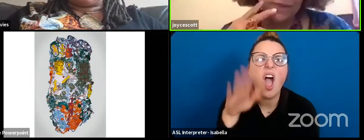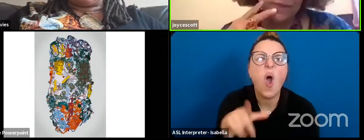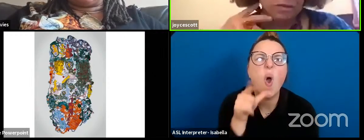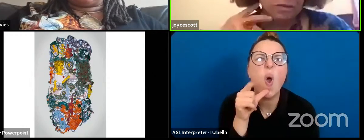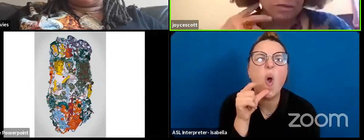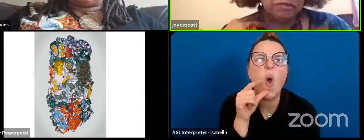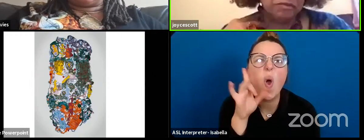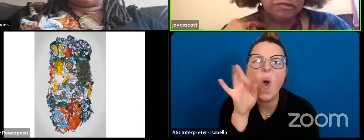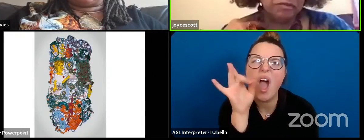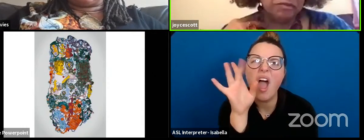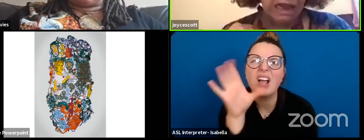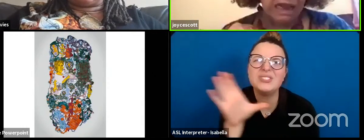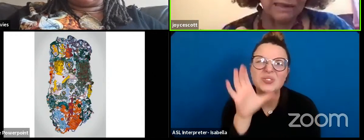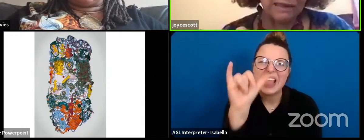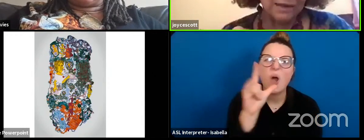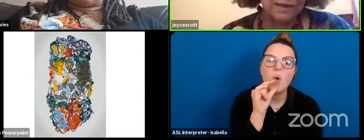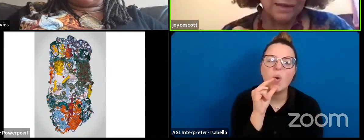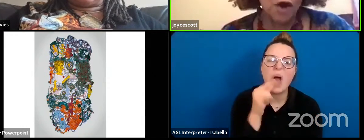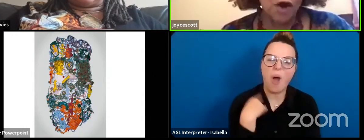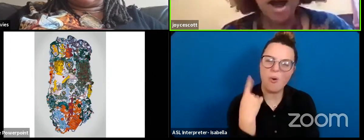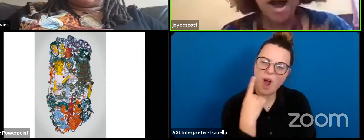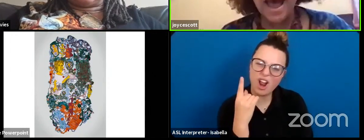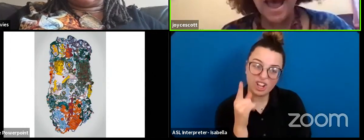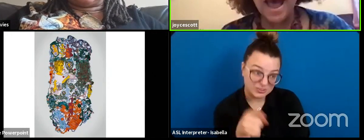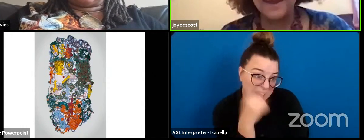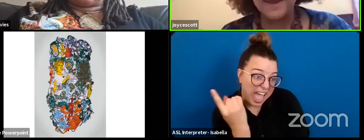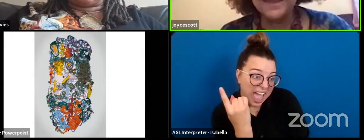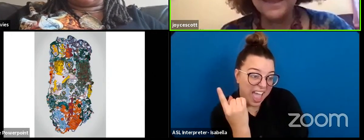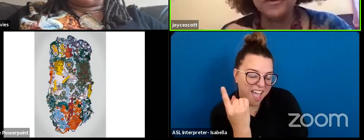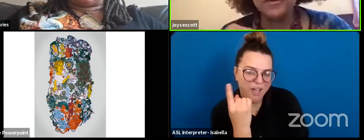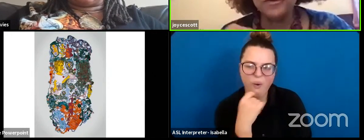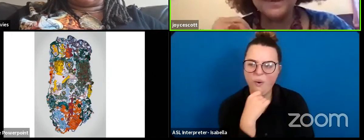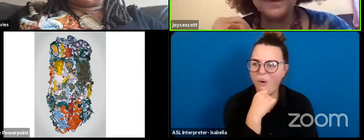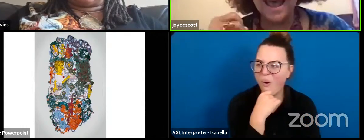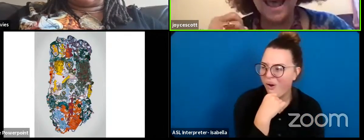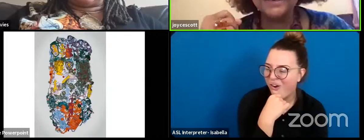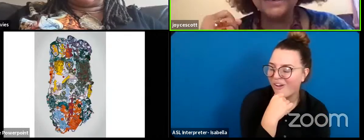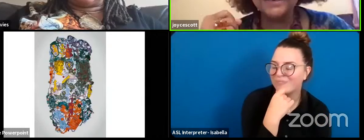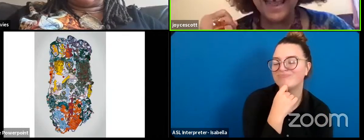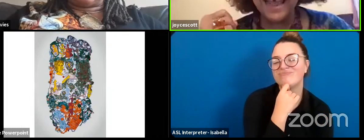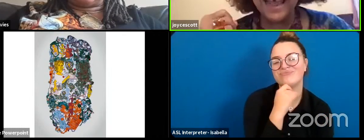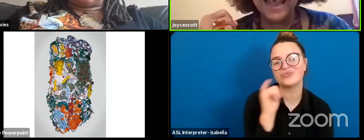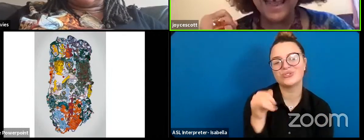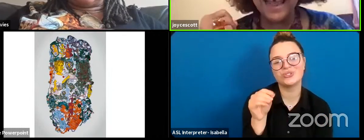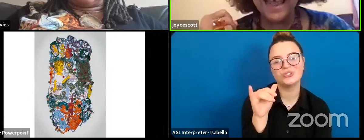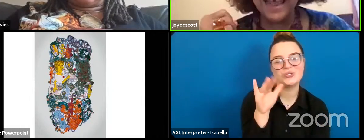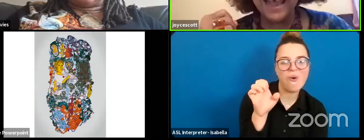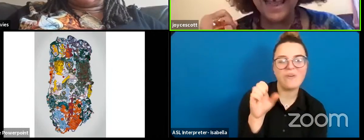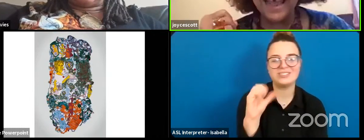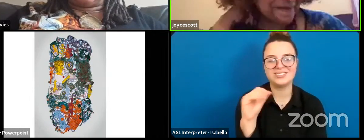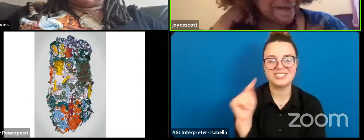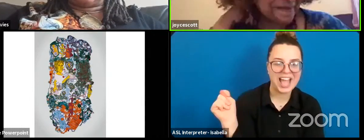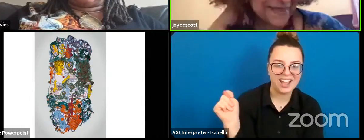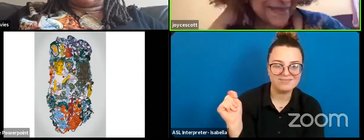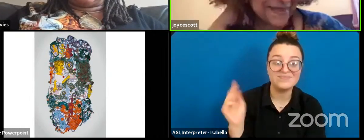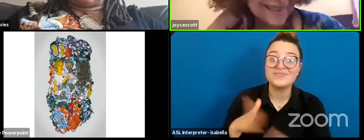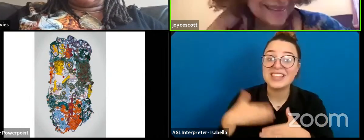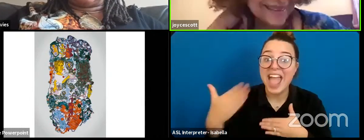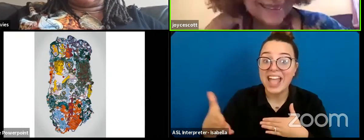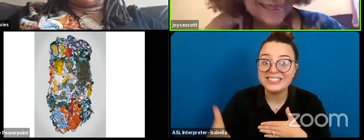I wonder if she's black. Oh my, that's Joyce Scott. Next.